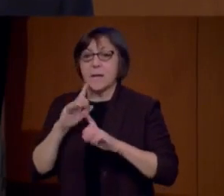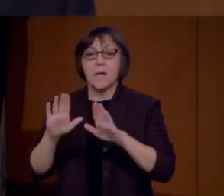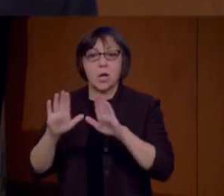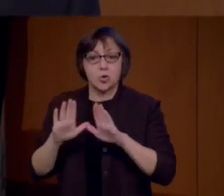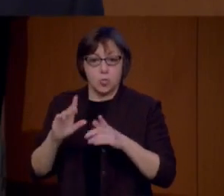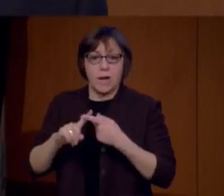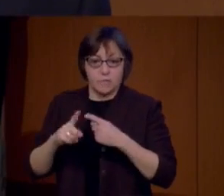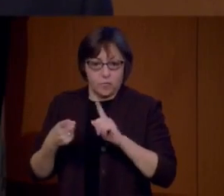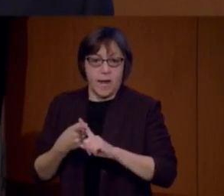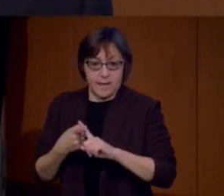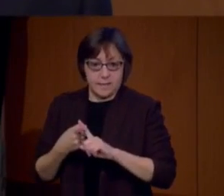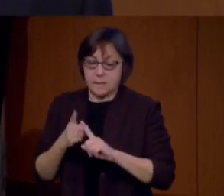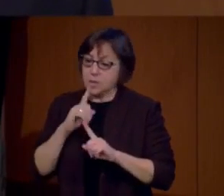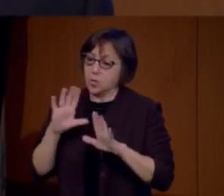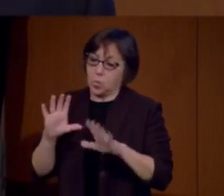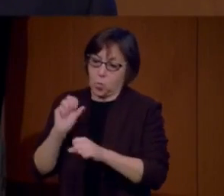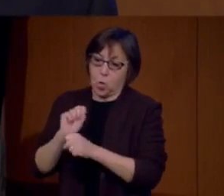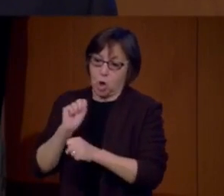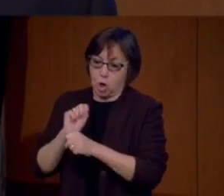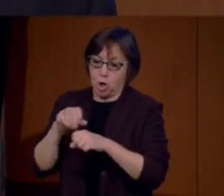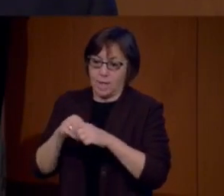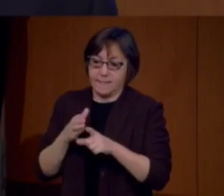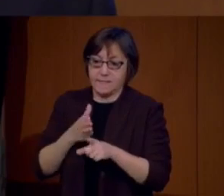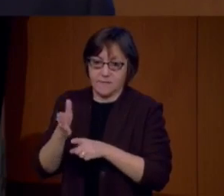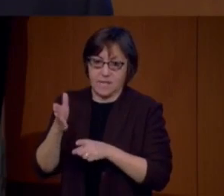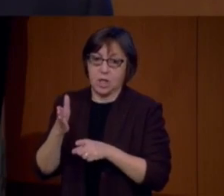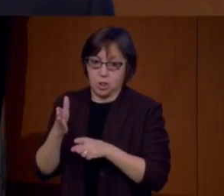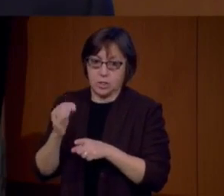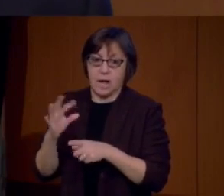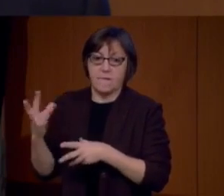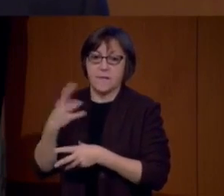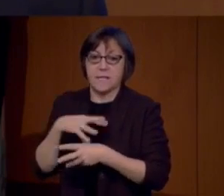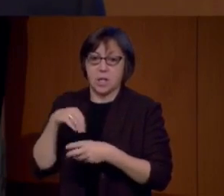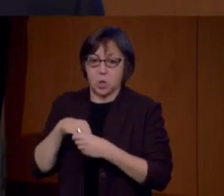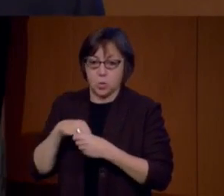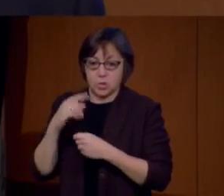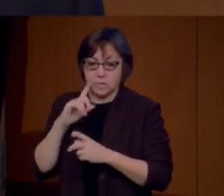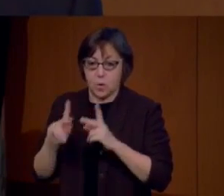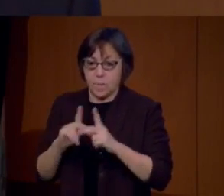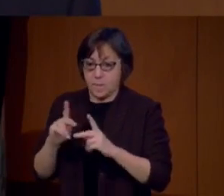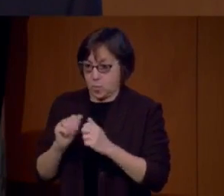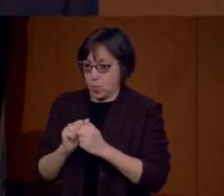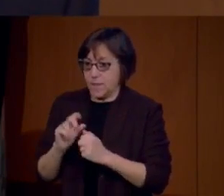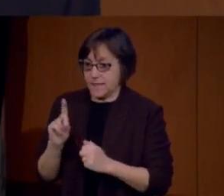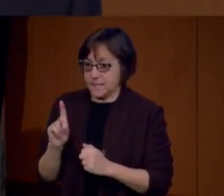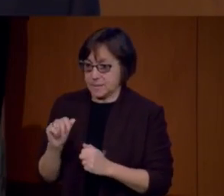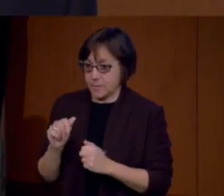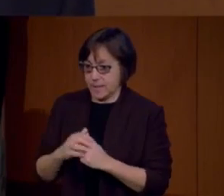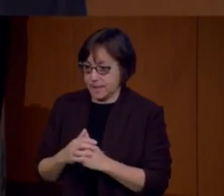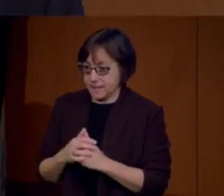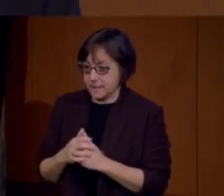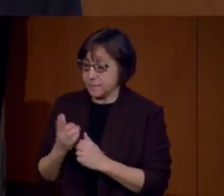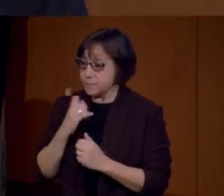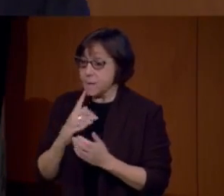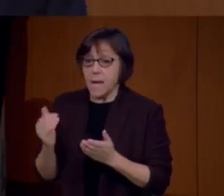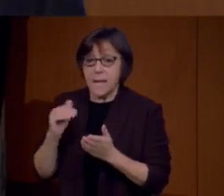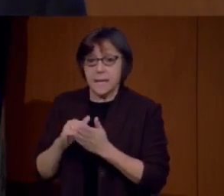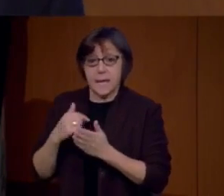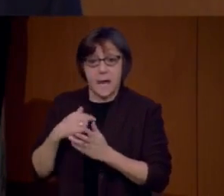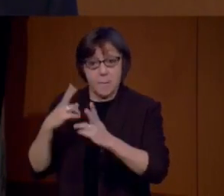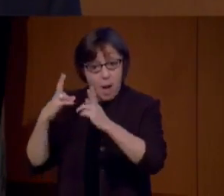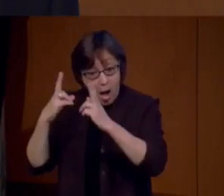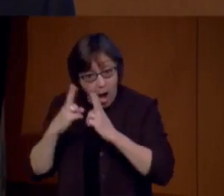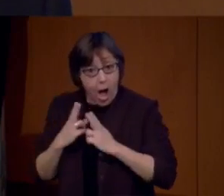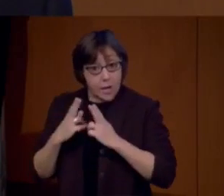friend and worker in this field of inclusion of people with disabilities. And again, I'm honored to be a part of this